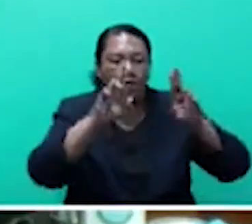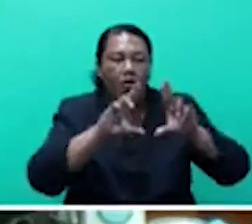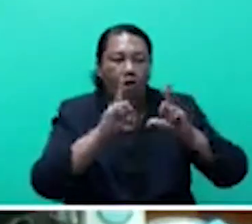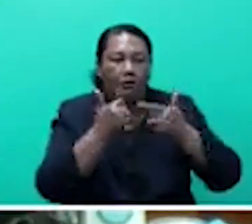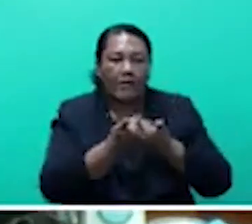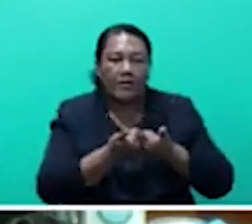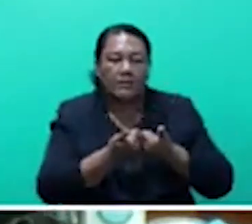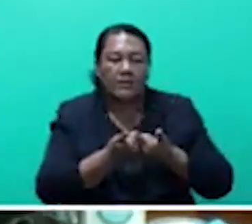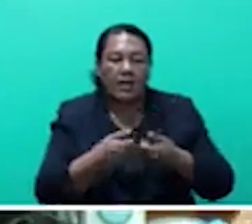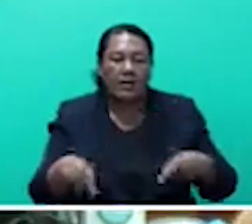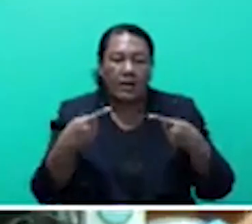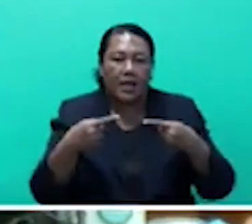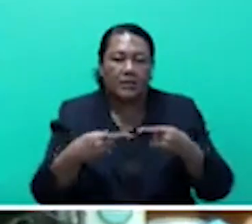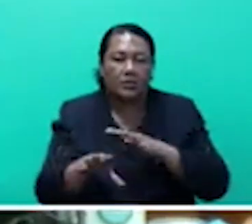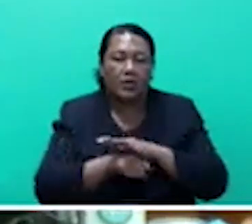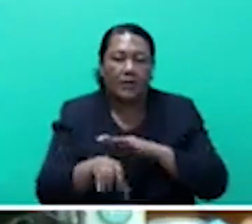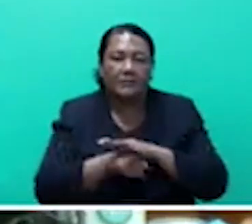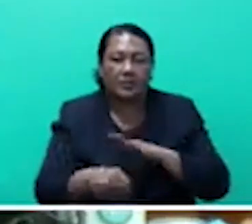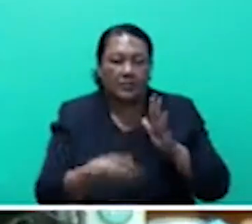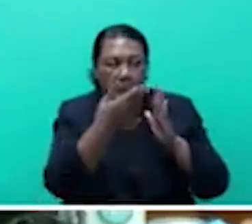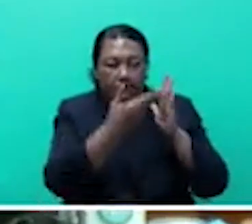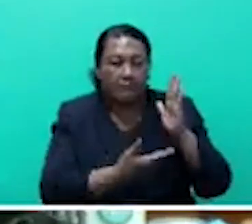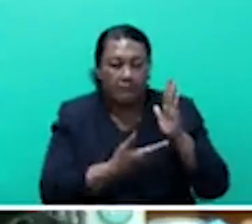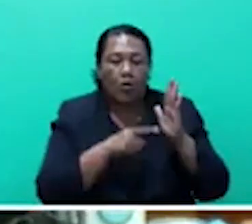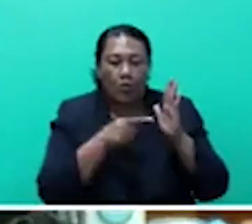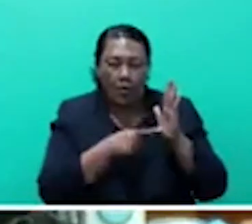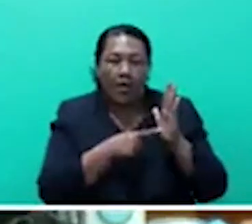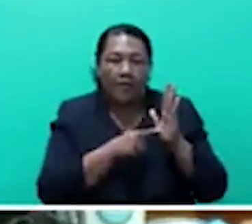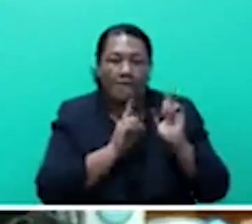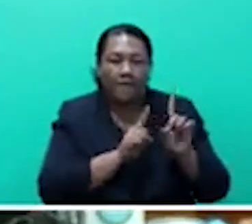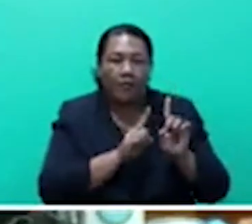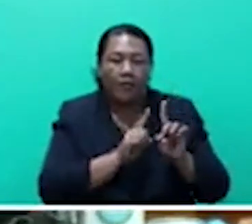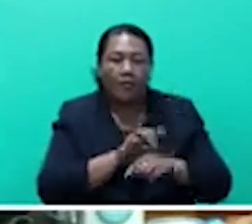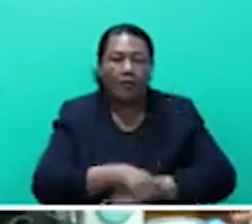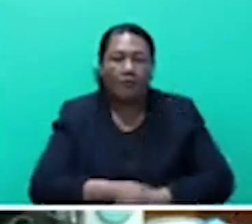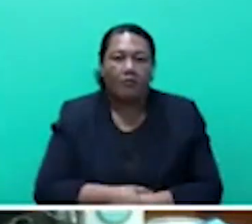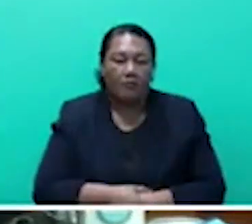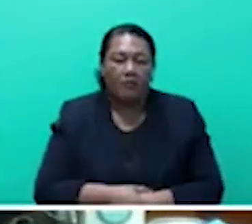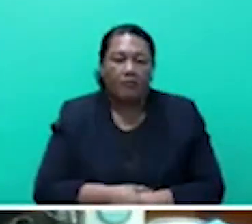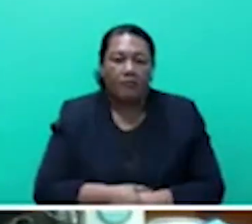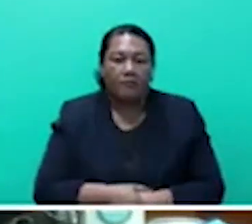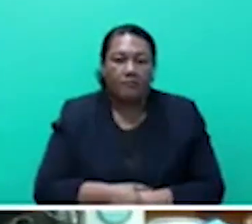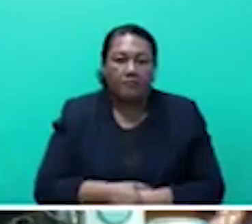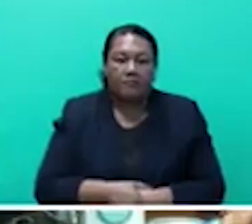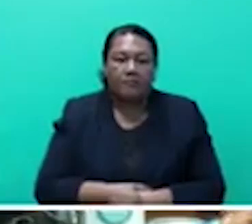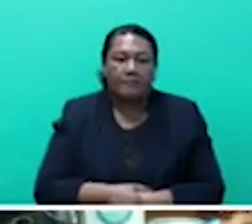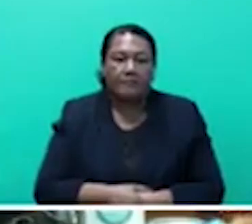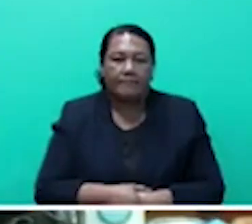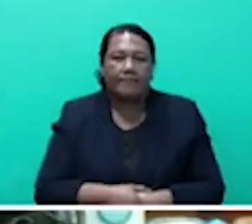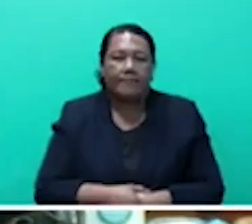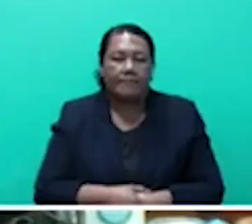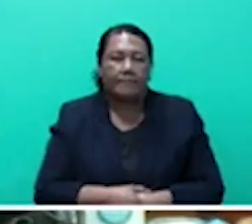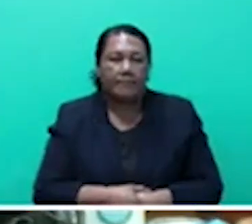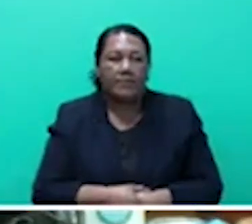Against Corruption, which is, of course, a key treaty that Fiji has signed up to. The Honourable Mulitava has spoken about the review, and of